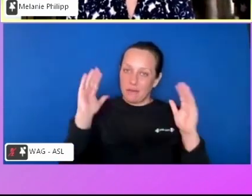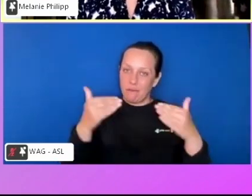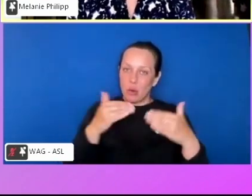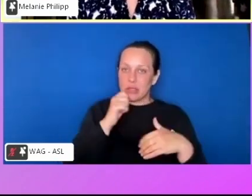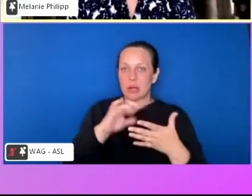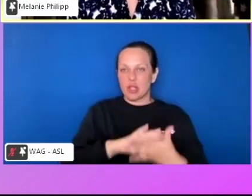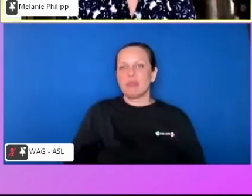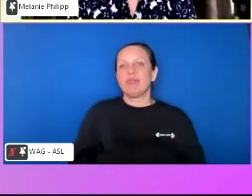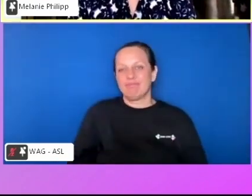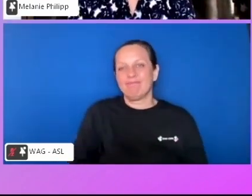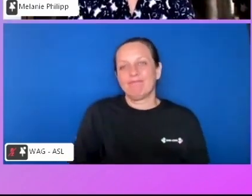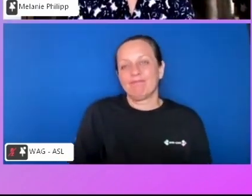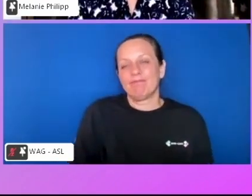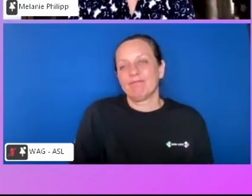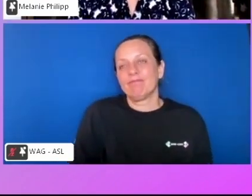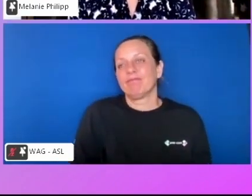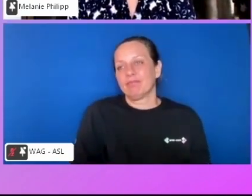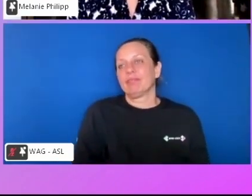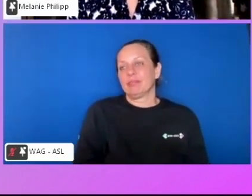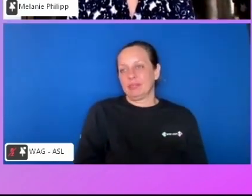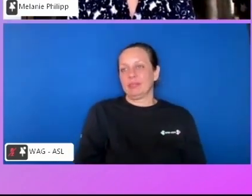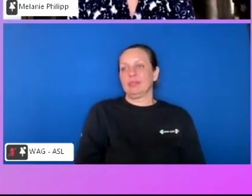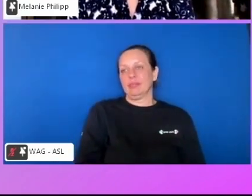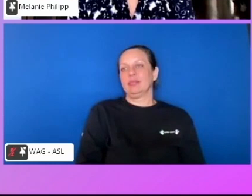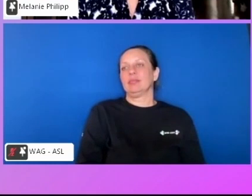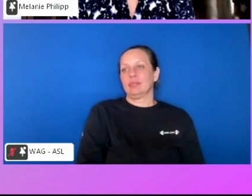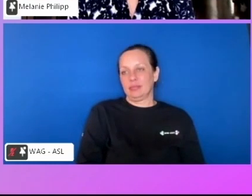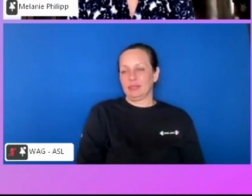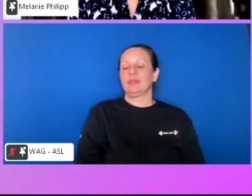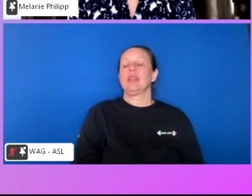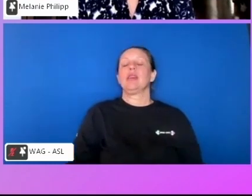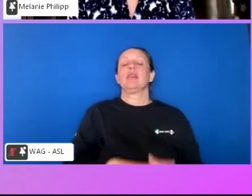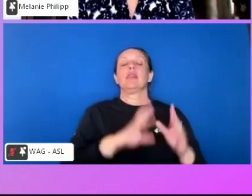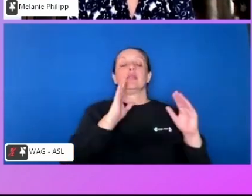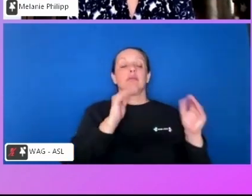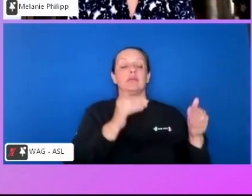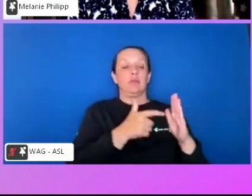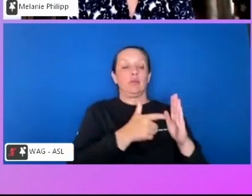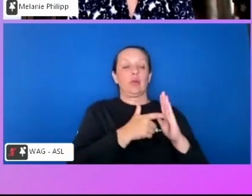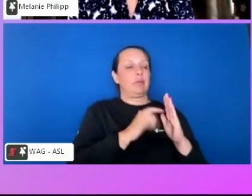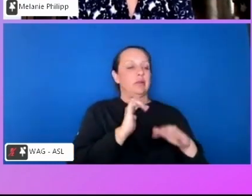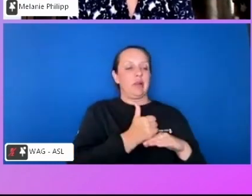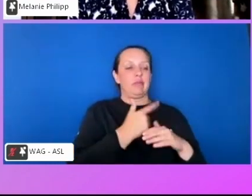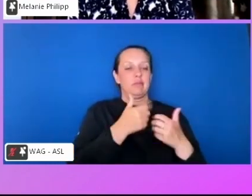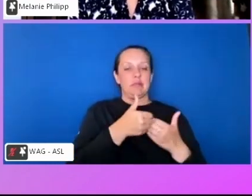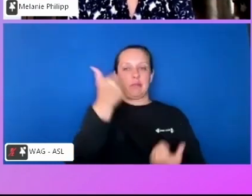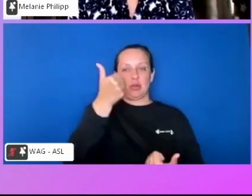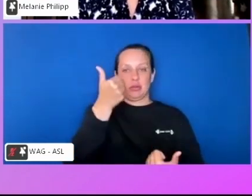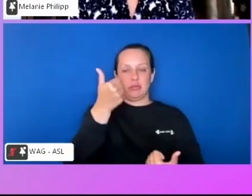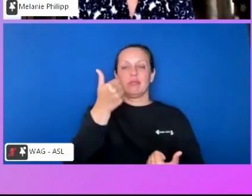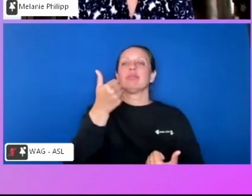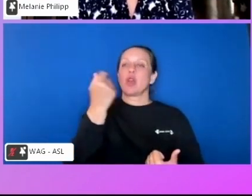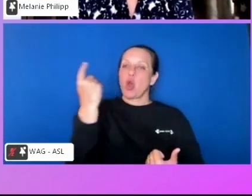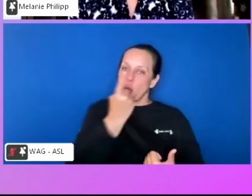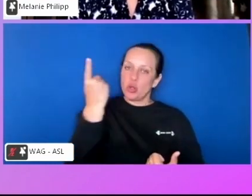obscured. Right. You have the focus visible requirement already in place as a separate. Yeah, always.